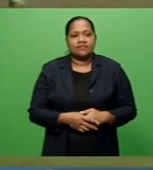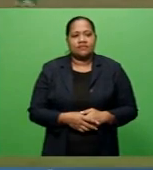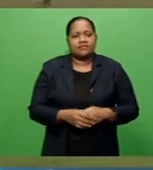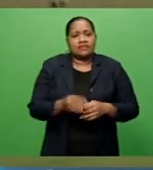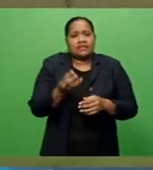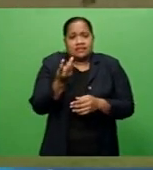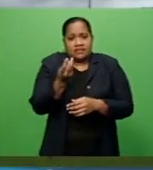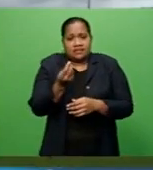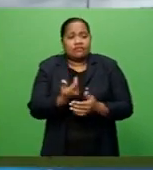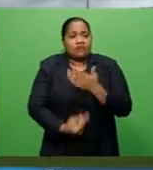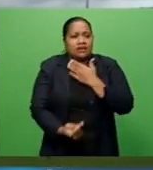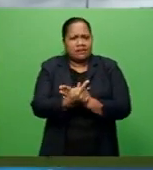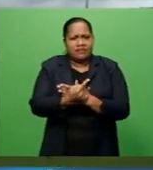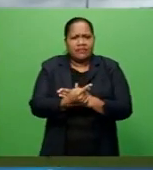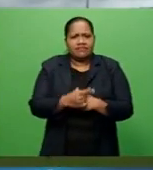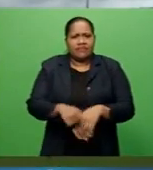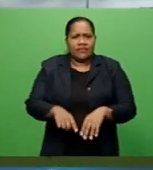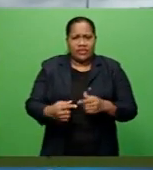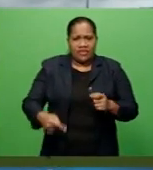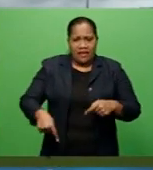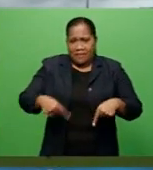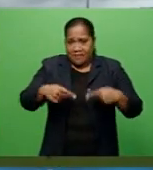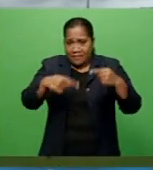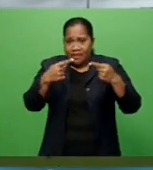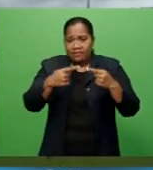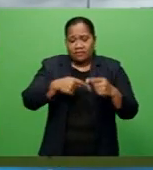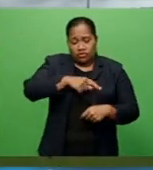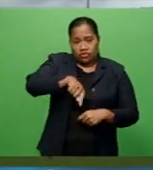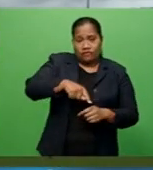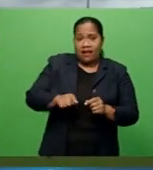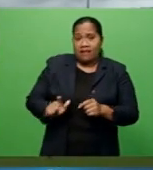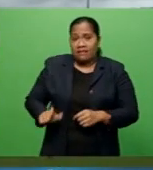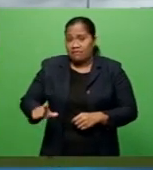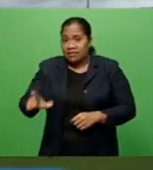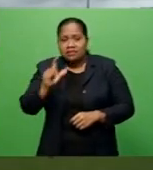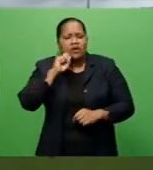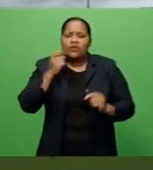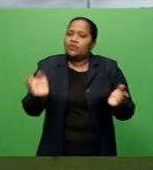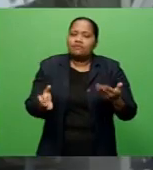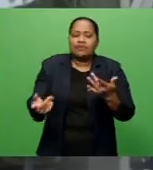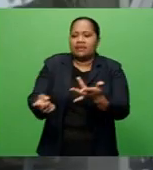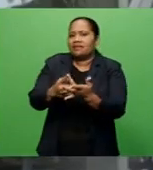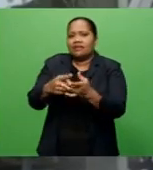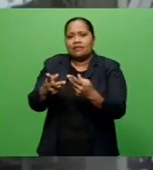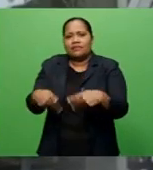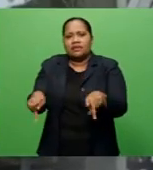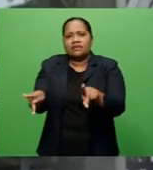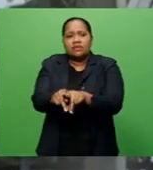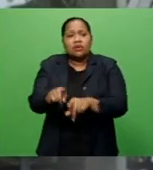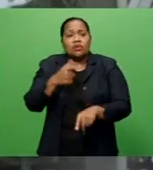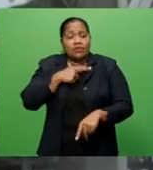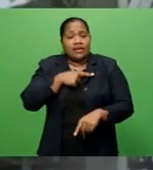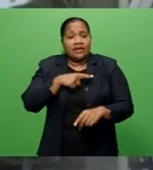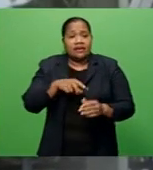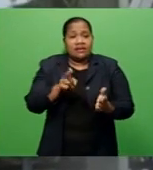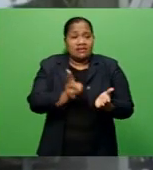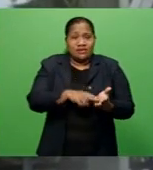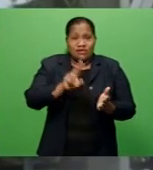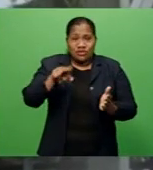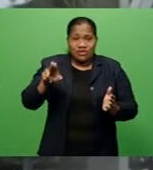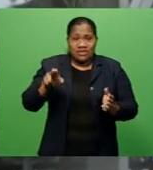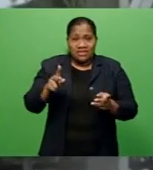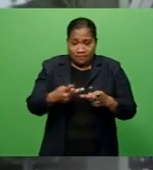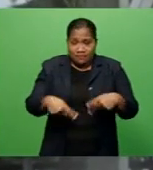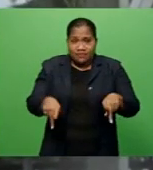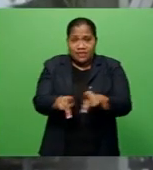Sunday's second CVC match between Suva and Lambasa will now be played elsewhere as Ratudakmbau Park will be closed for repairs. We will